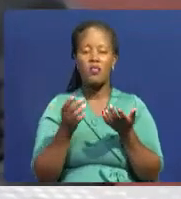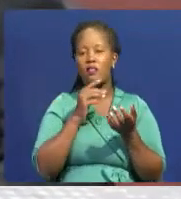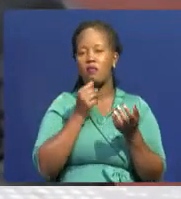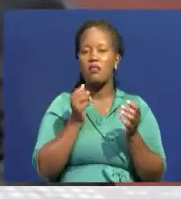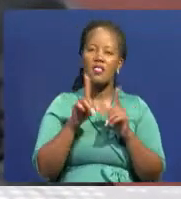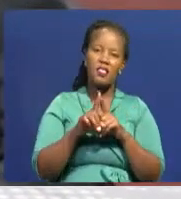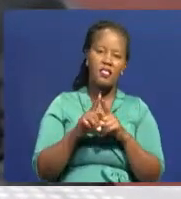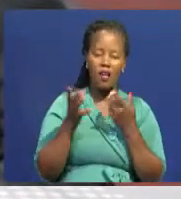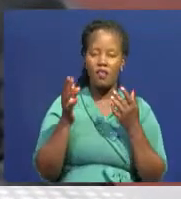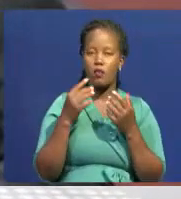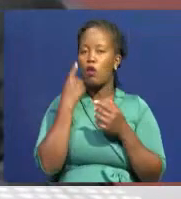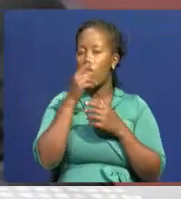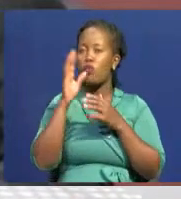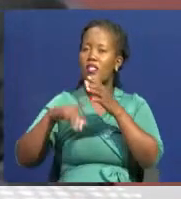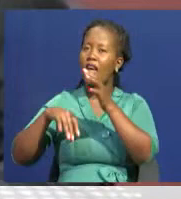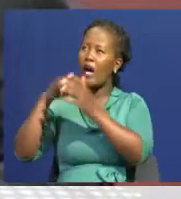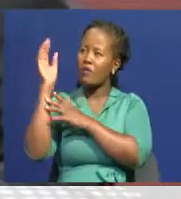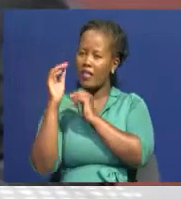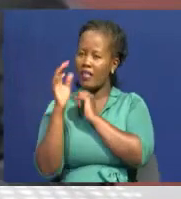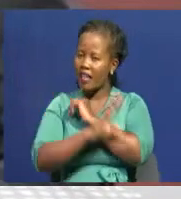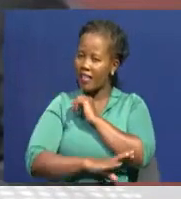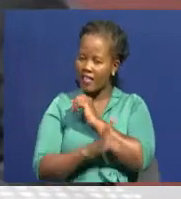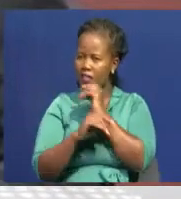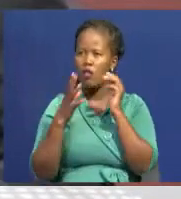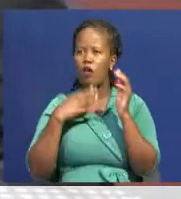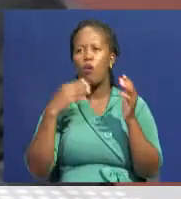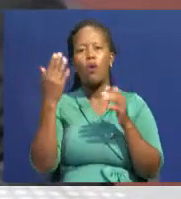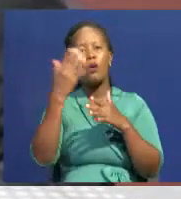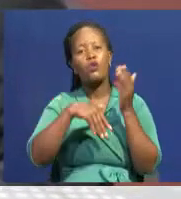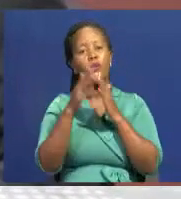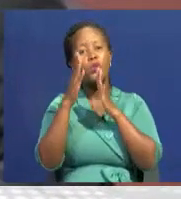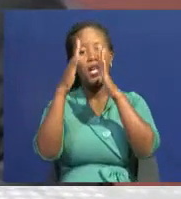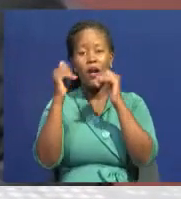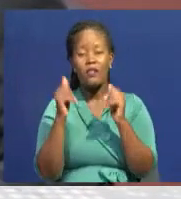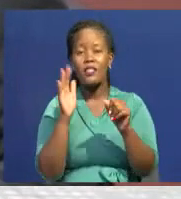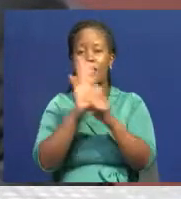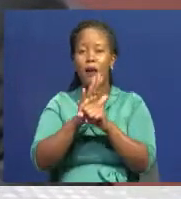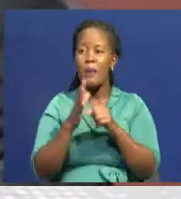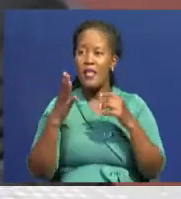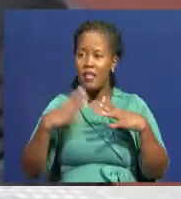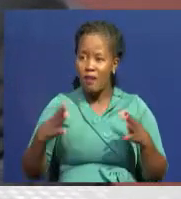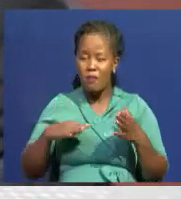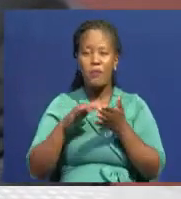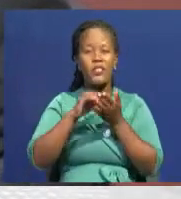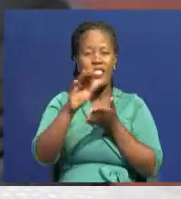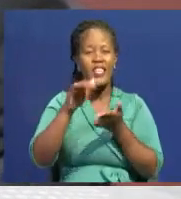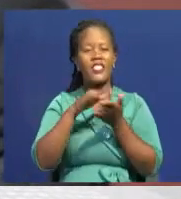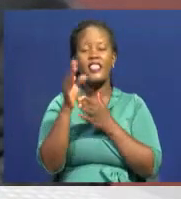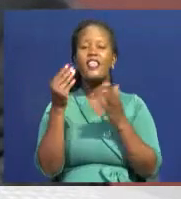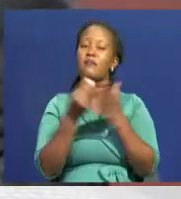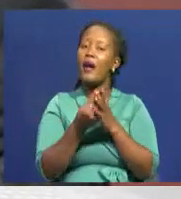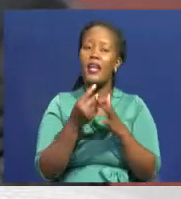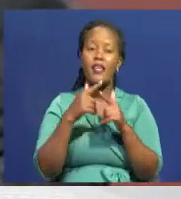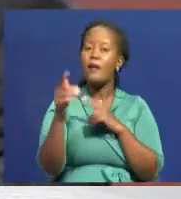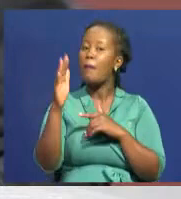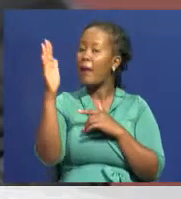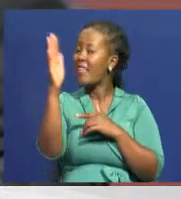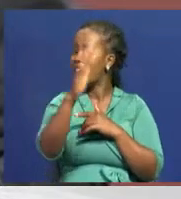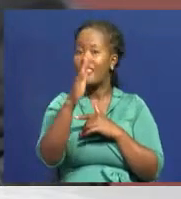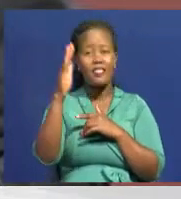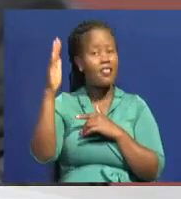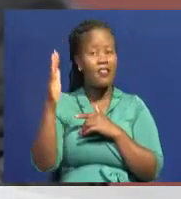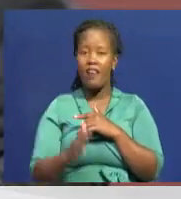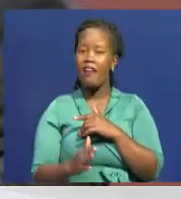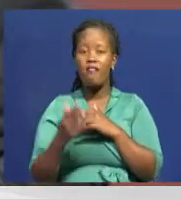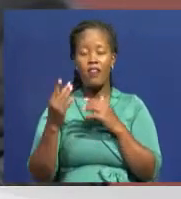example, and wants to build a house in Kenya. Many of them have been, you're sending money, but you've never seen that thing. Only you get pictures of